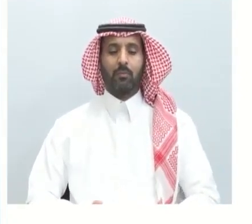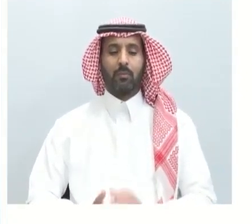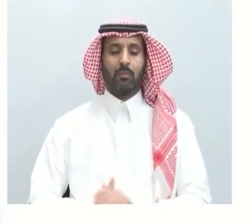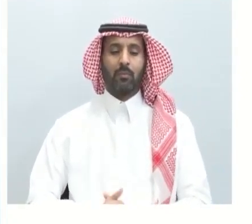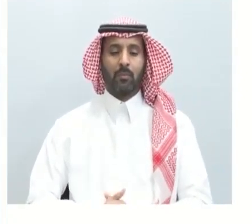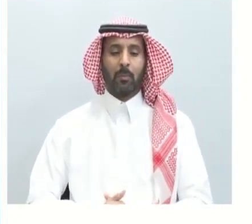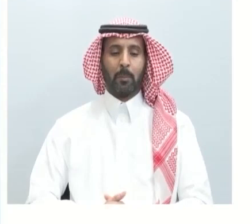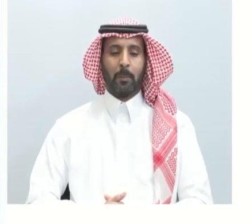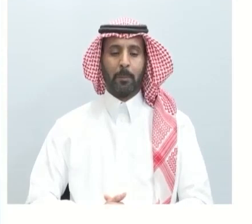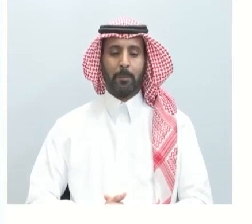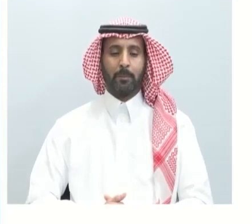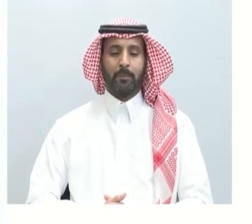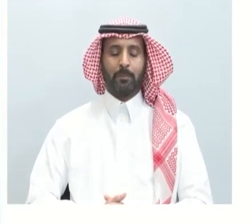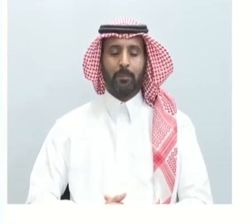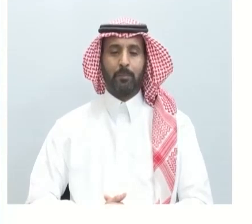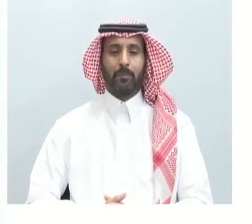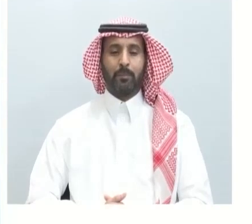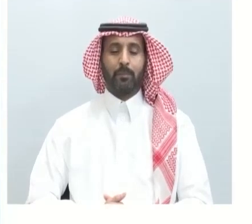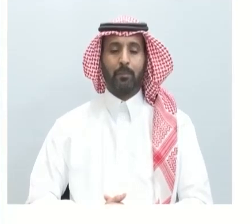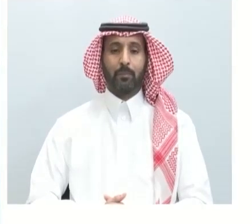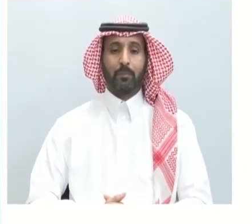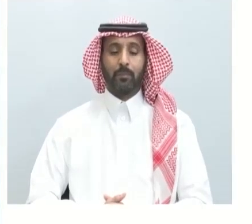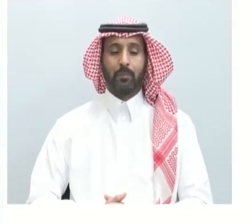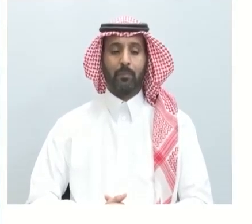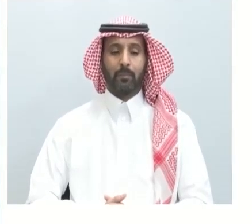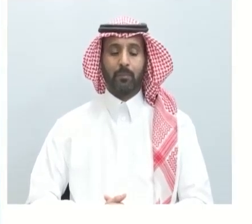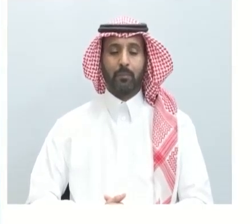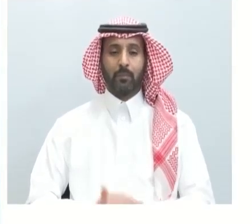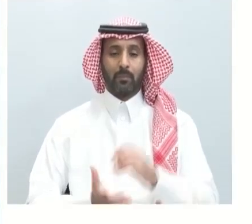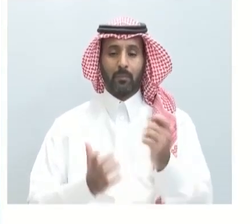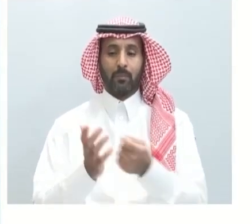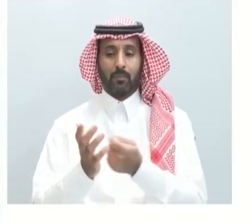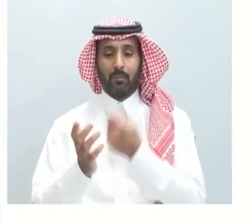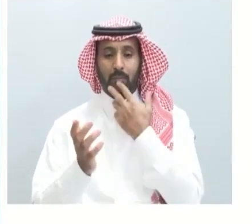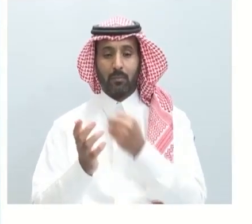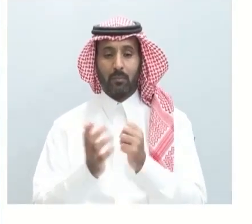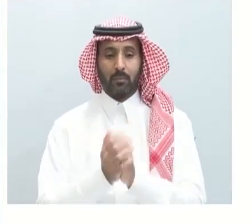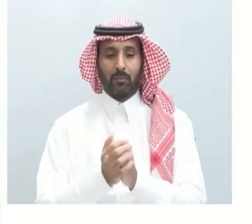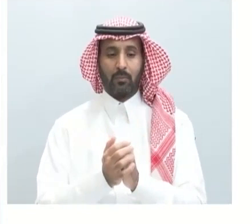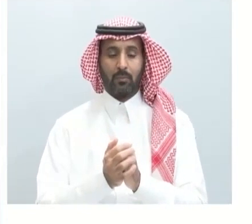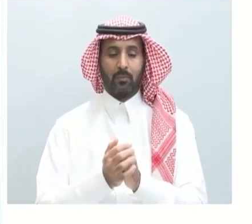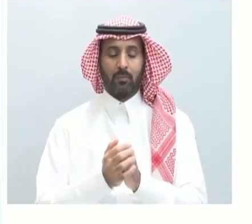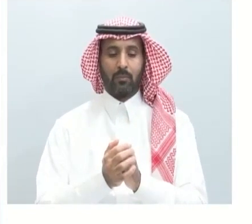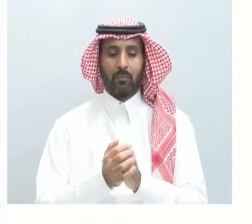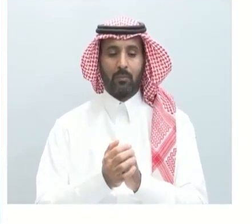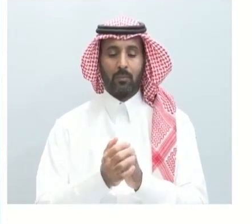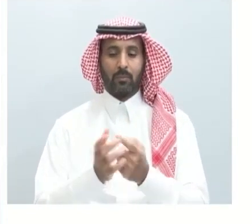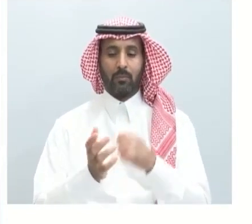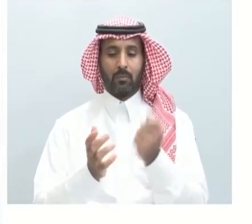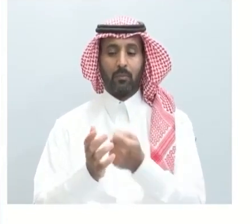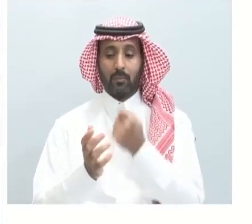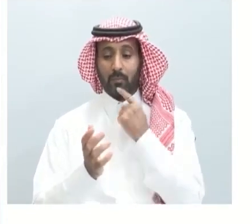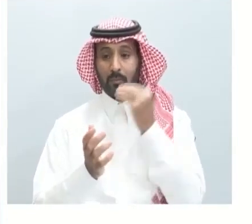to passionately about writing prompt here let's read the note first in